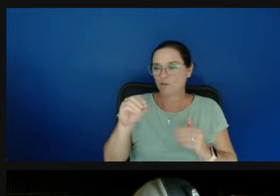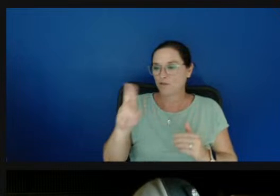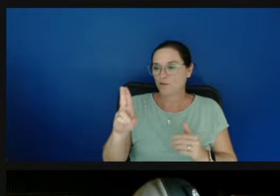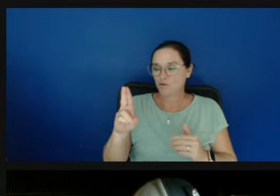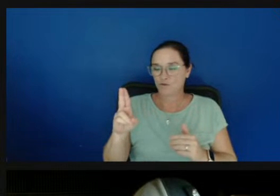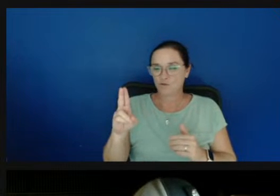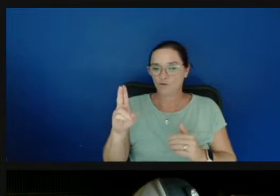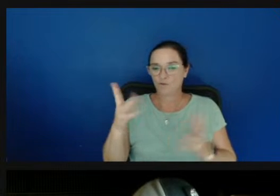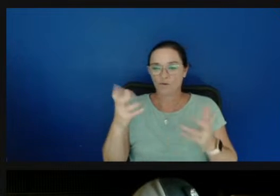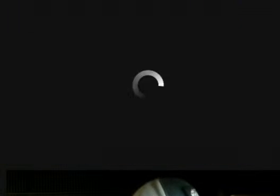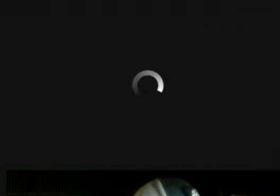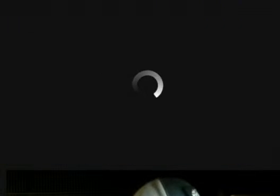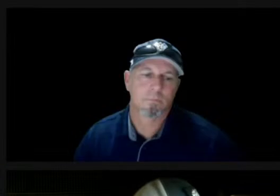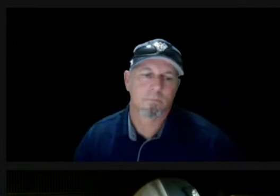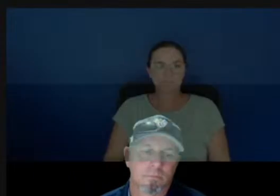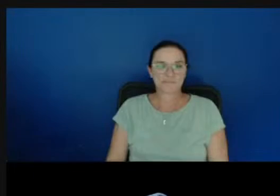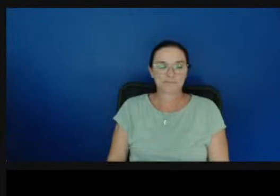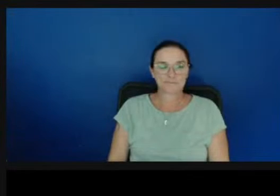it.